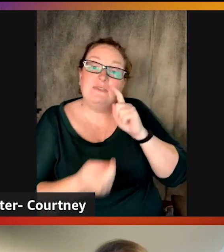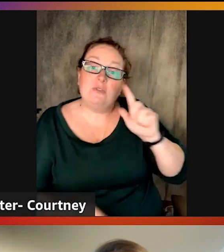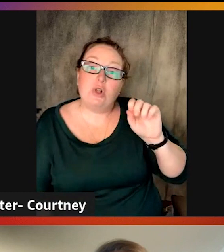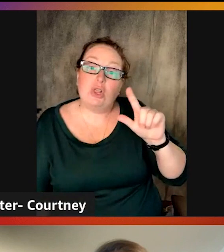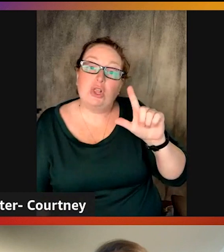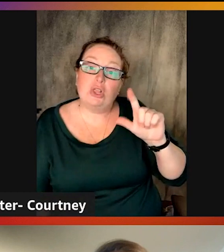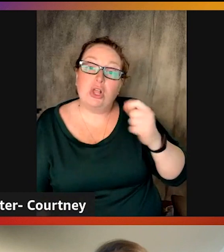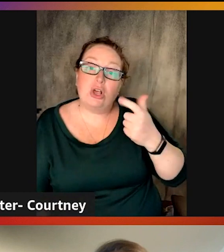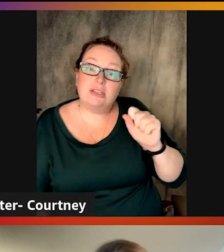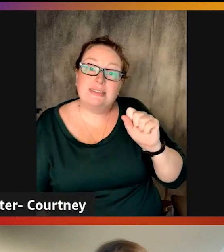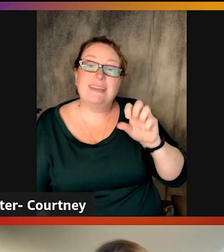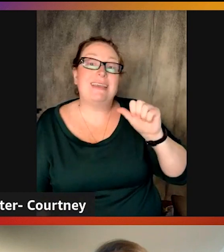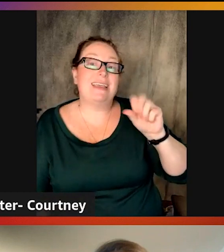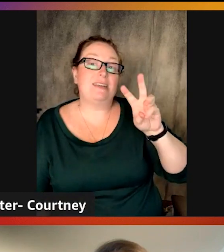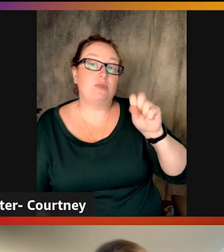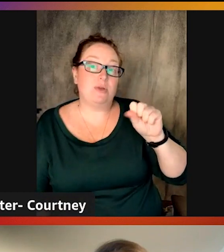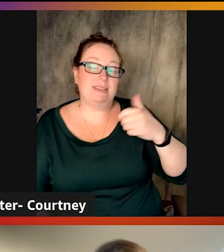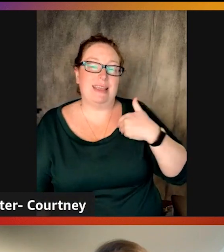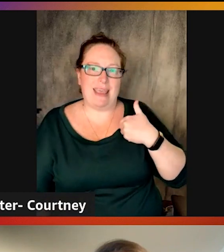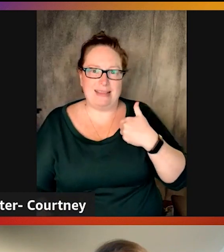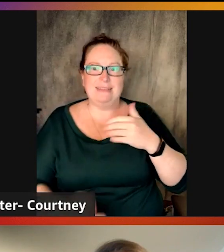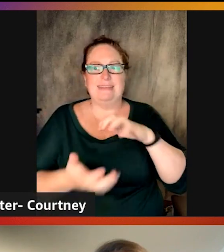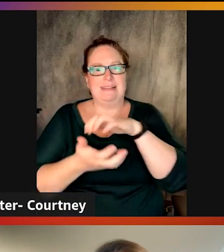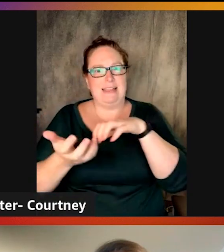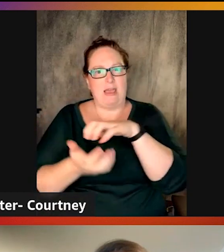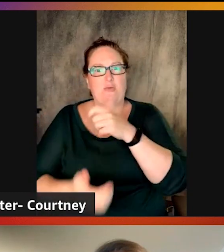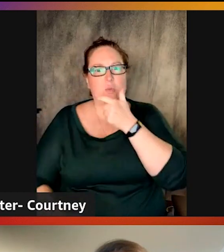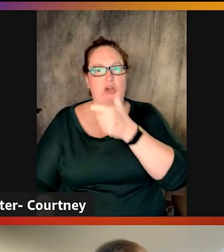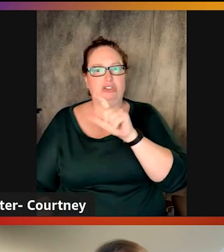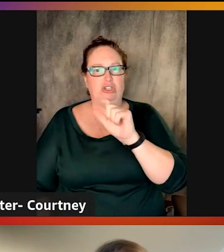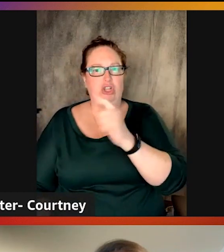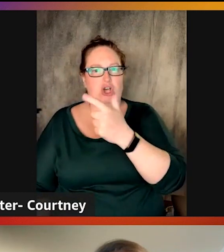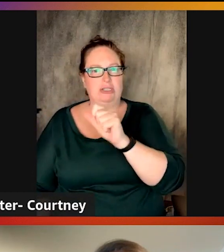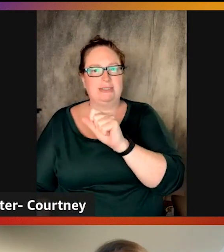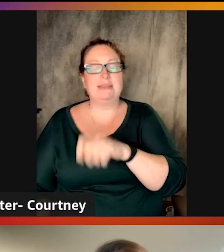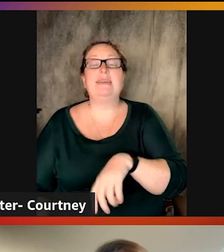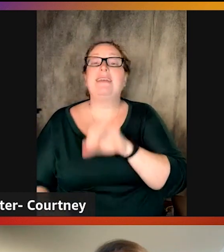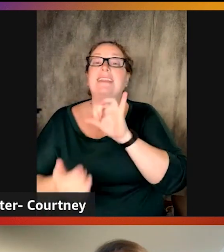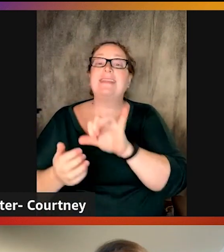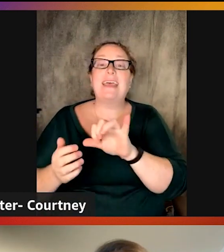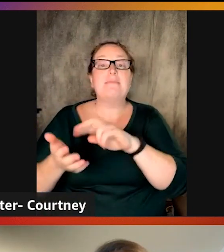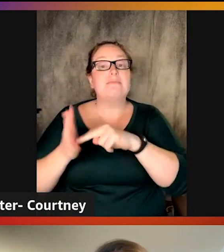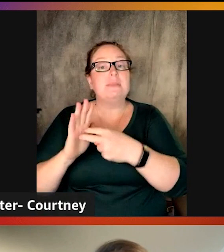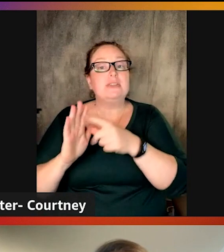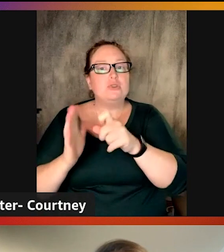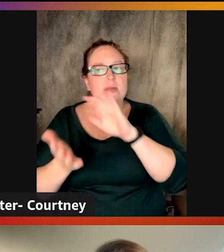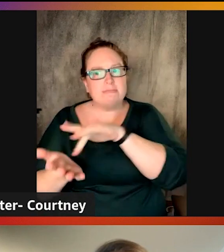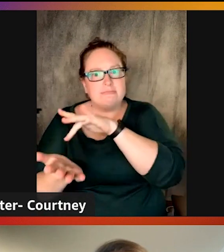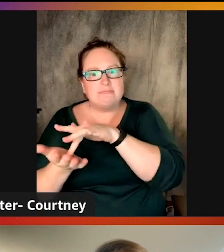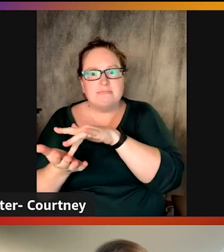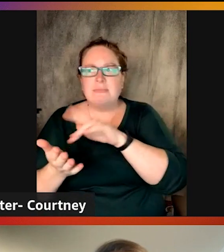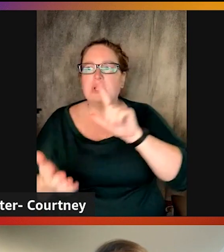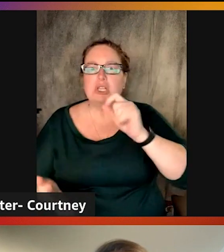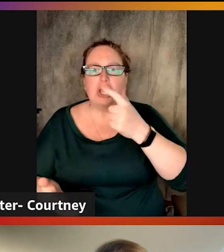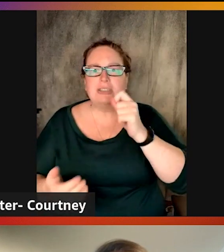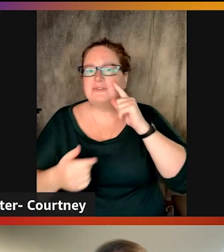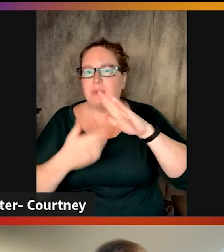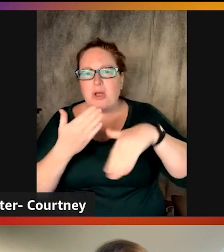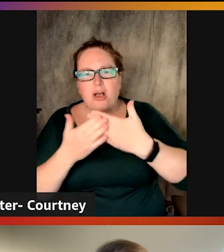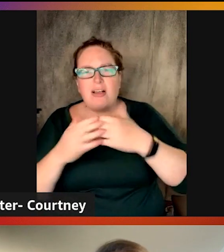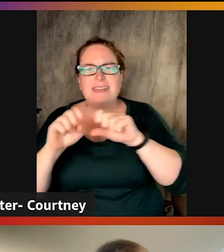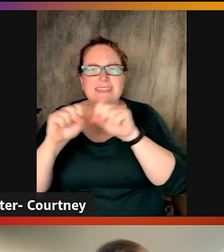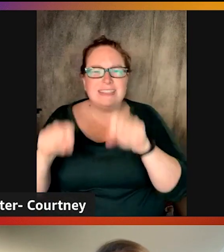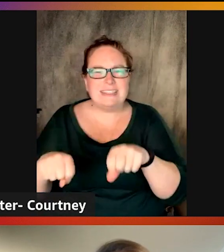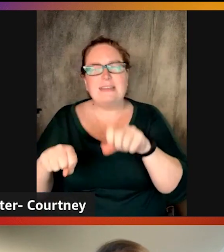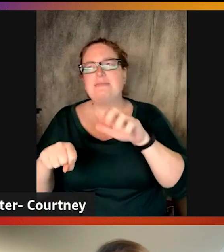has an offering called Amazon CloudWatch Logs. Amazon CloudWatch Logs enables you to centralize logs from all of your systems, applications, and